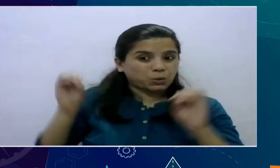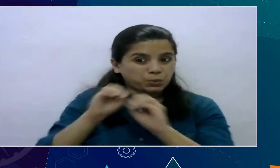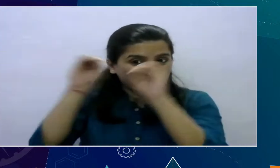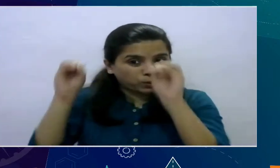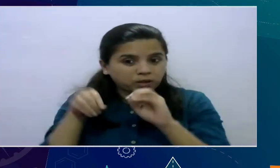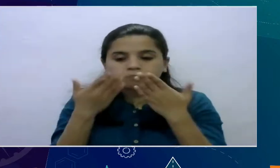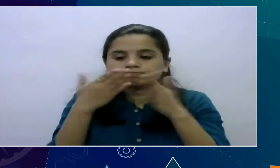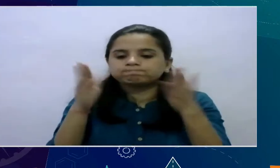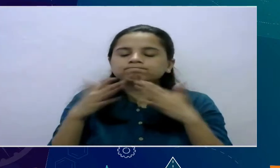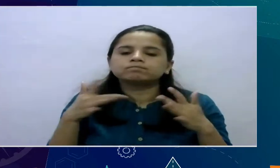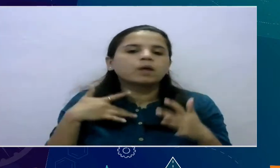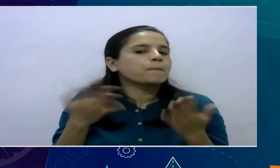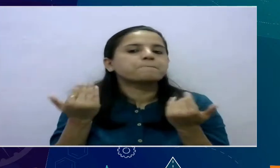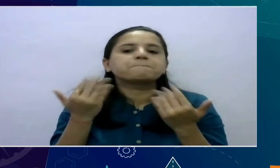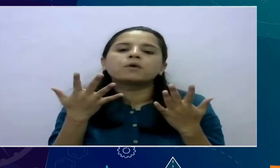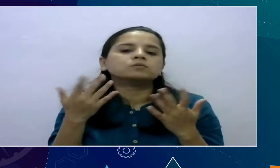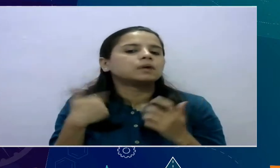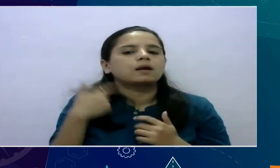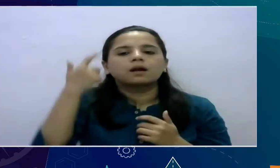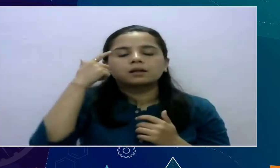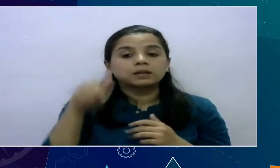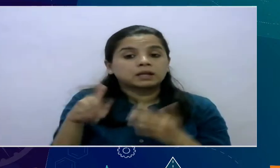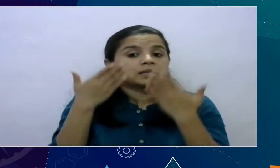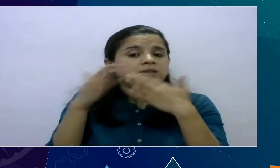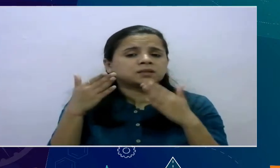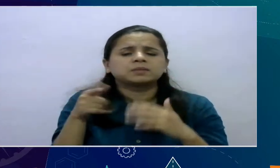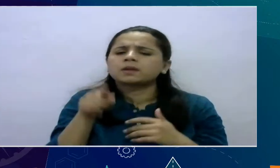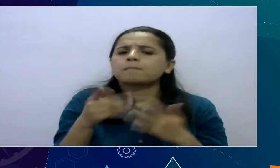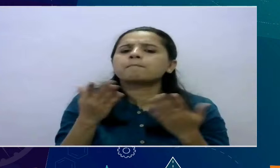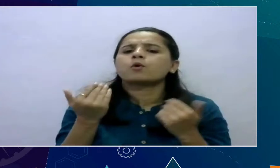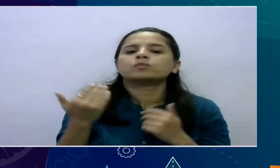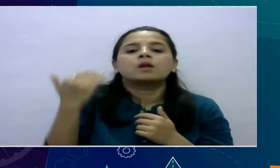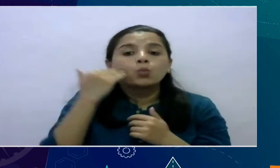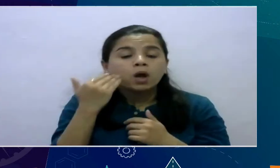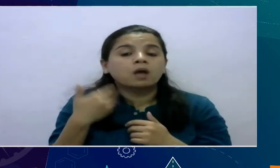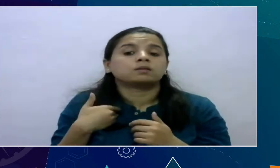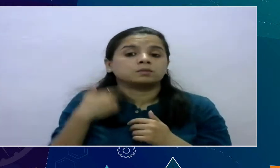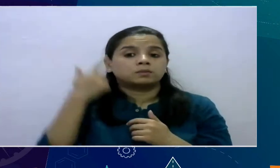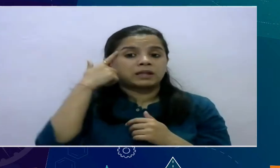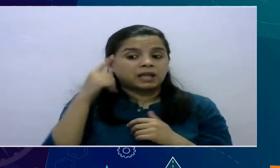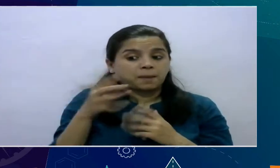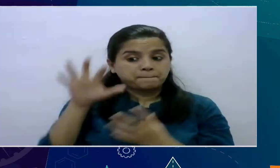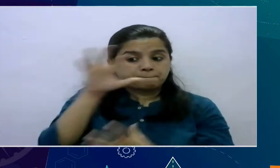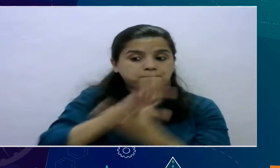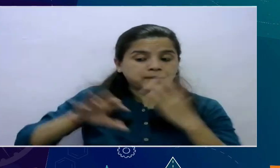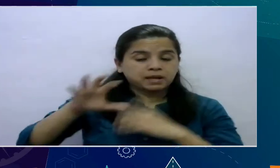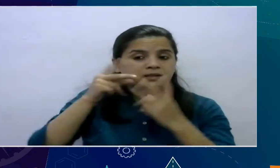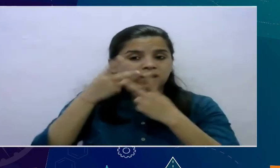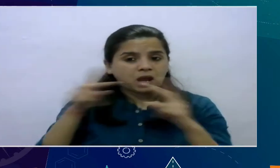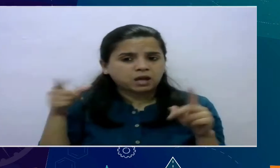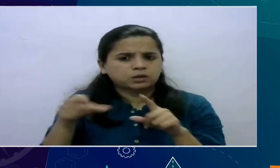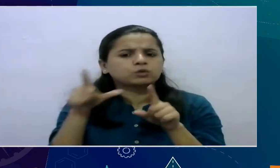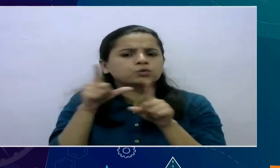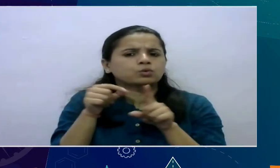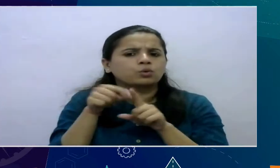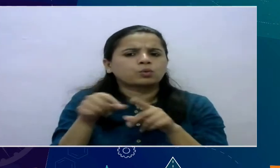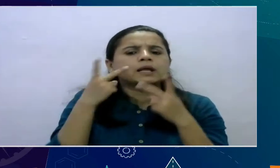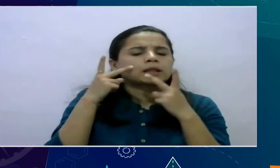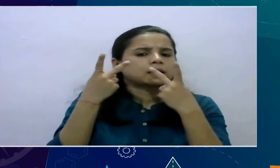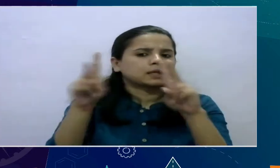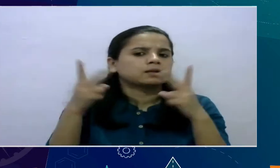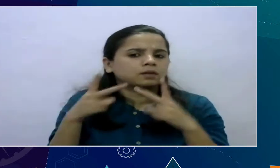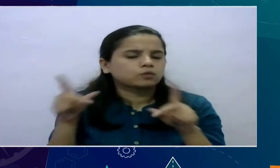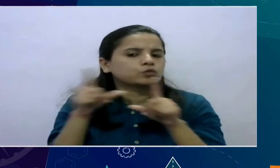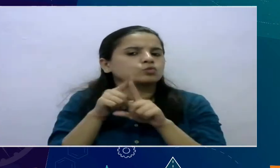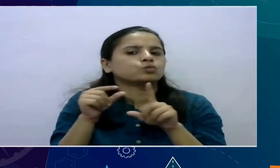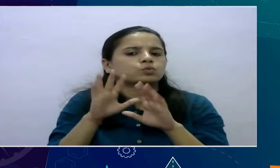segregation would not have been possible. As I told you, separation is possible only when things are mixture or their properties are different from one another.